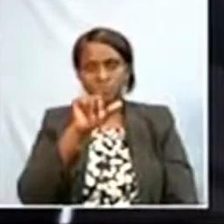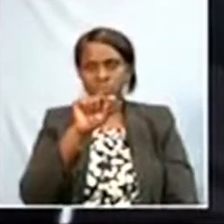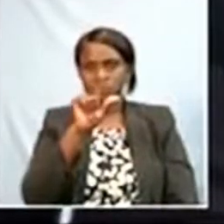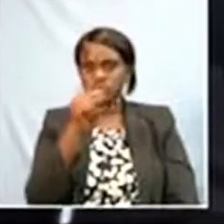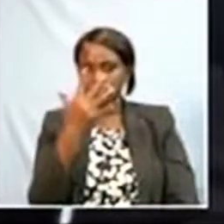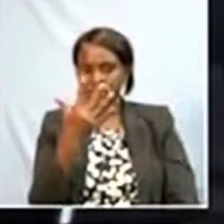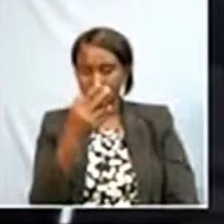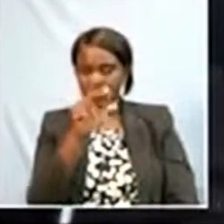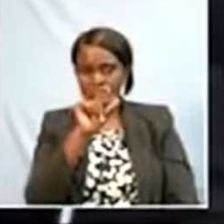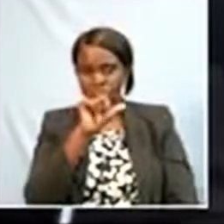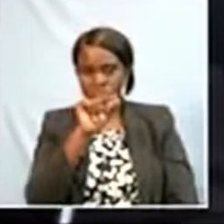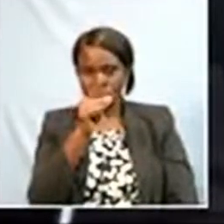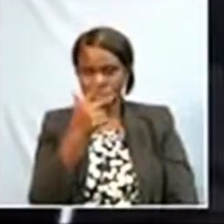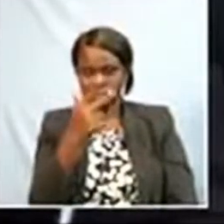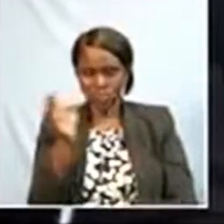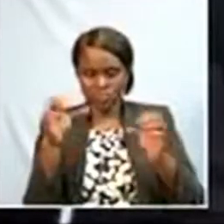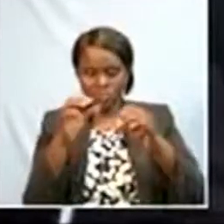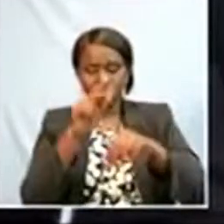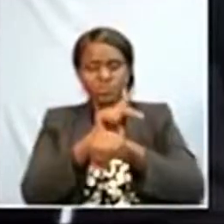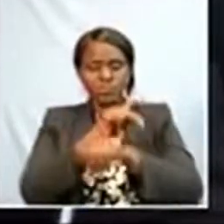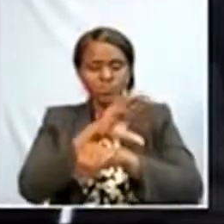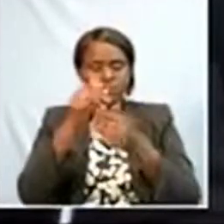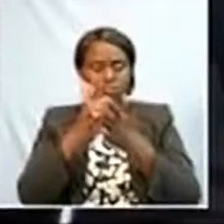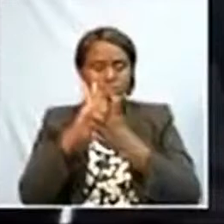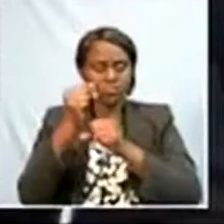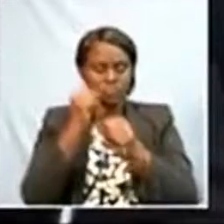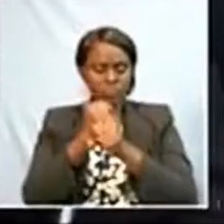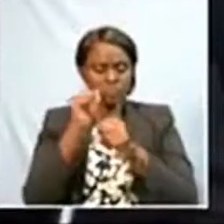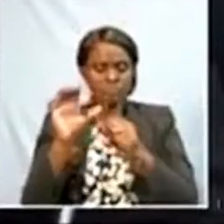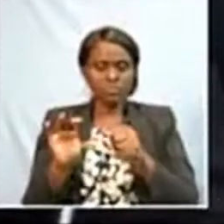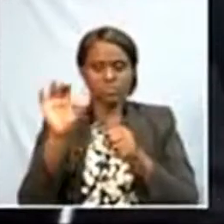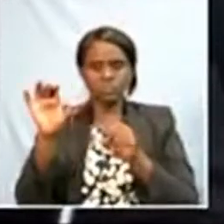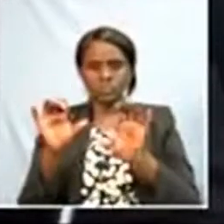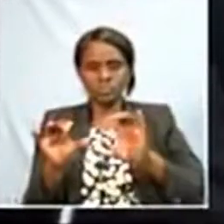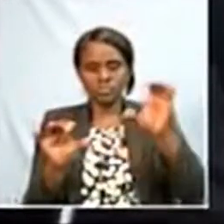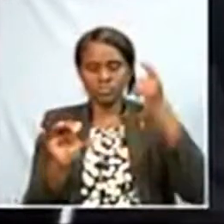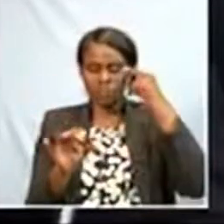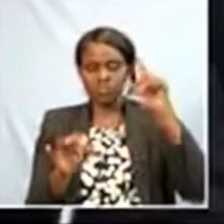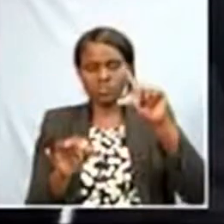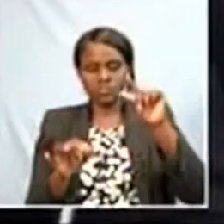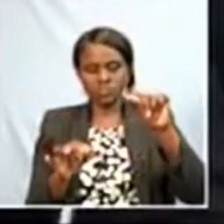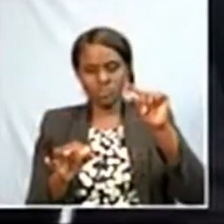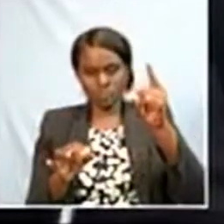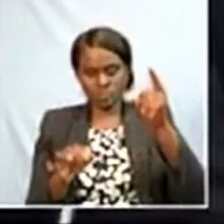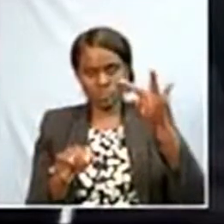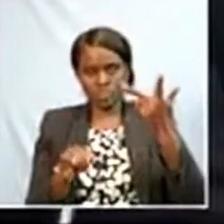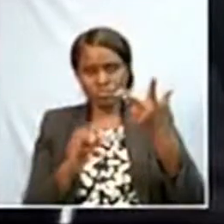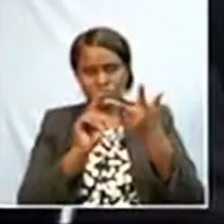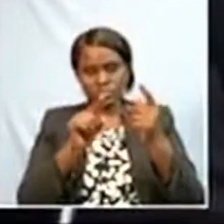2023 community projects, out of the whole year's allocation of 2023, that was almost